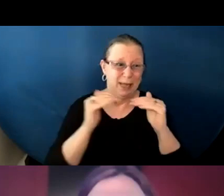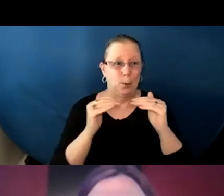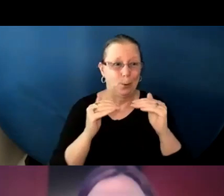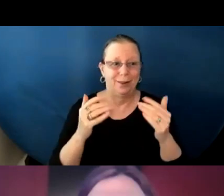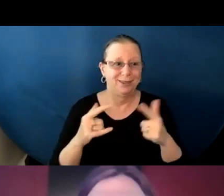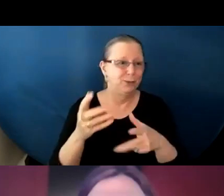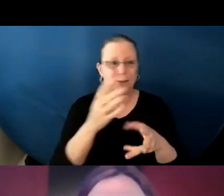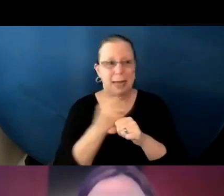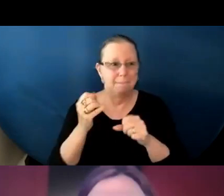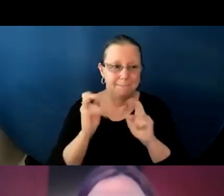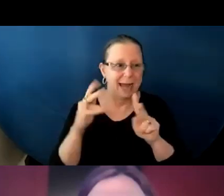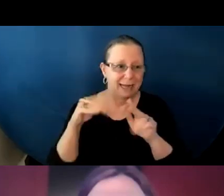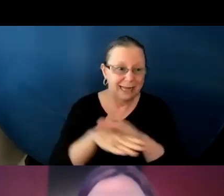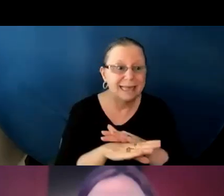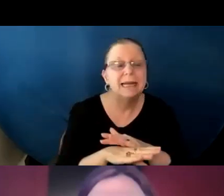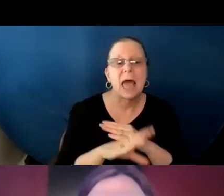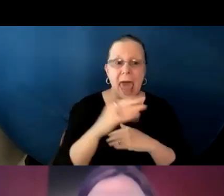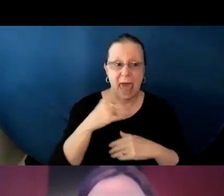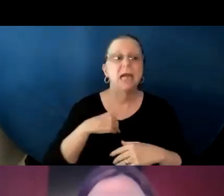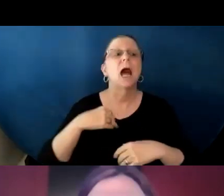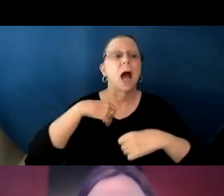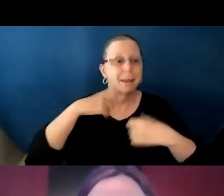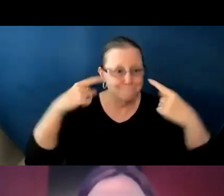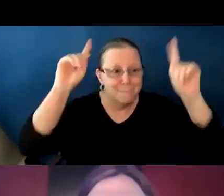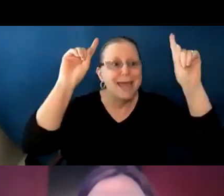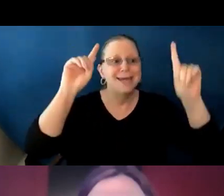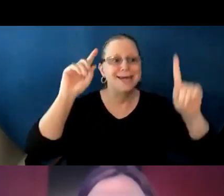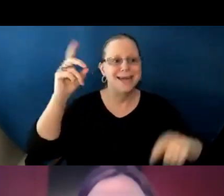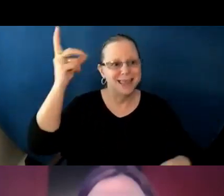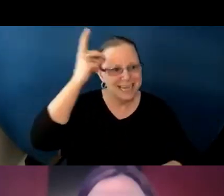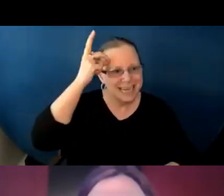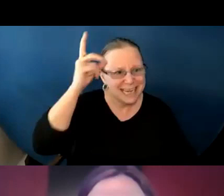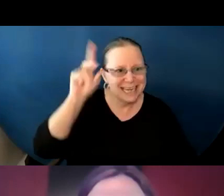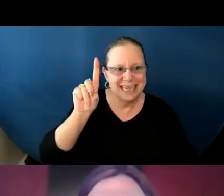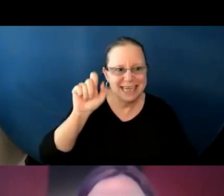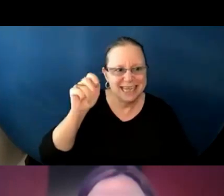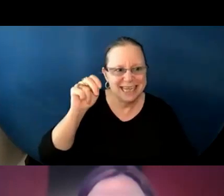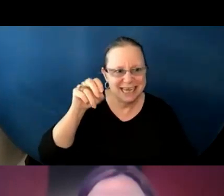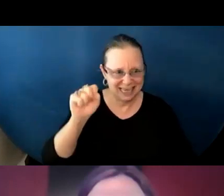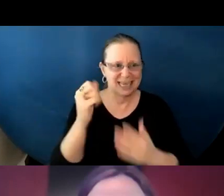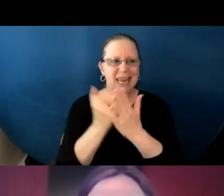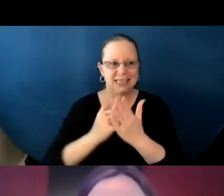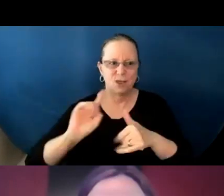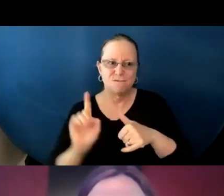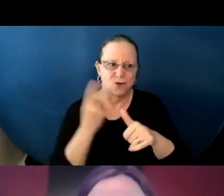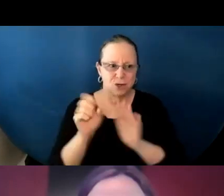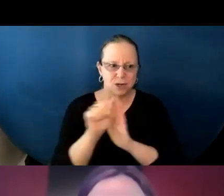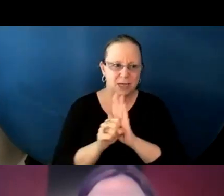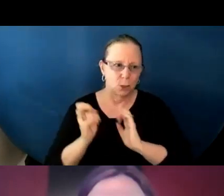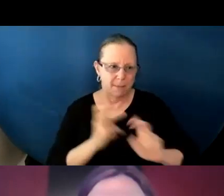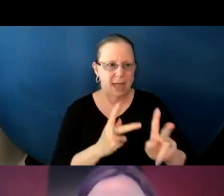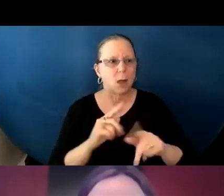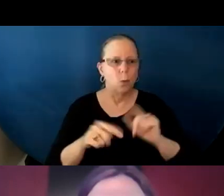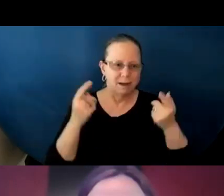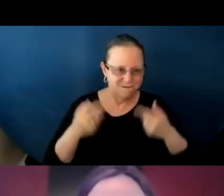to get back in. And I made the dean's list my first semester back. And once I got off every probation they had on